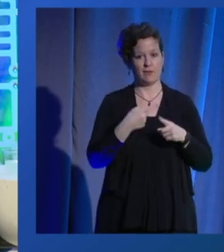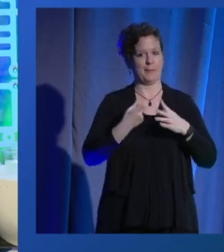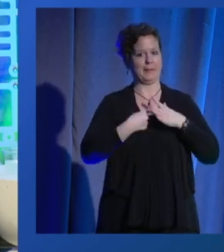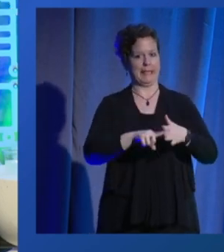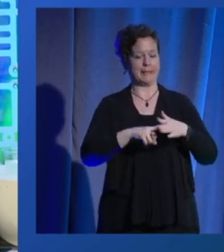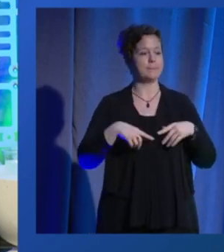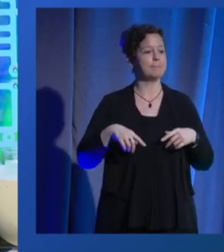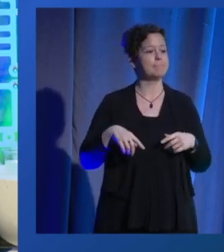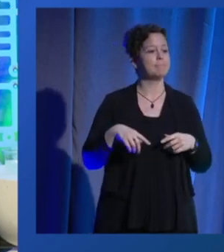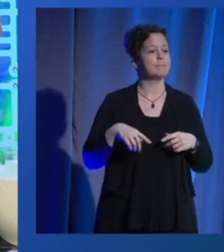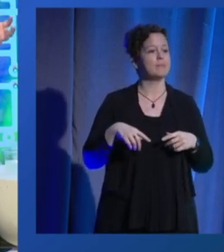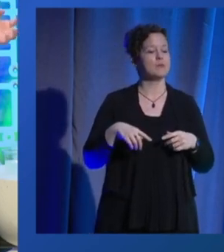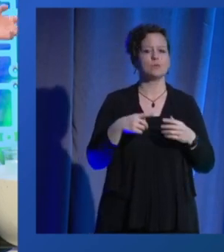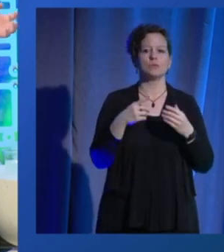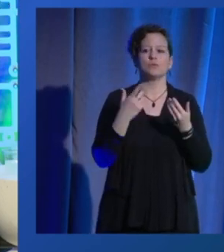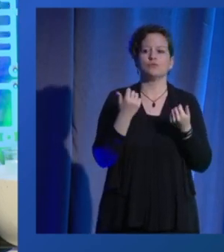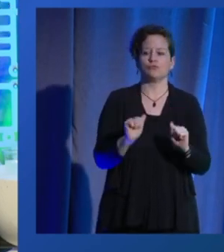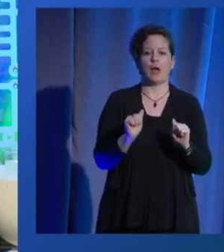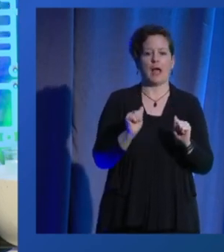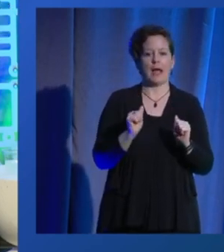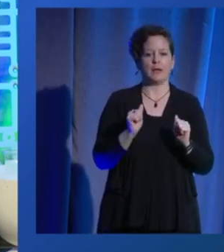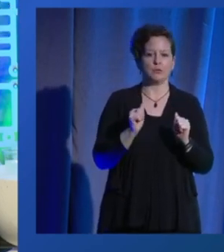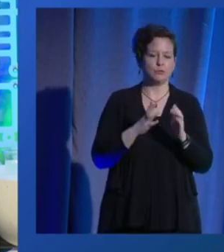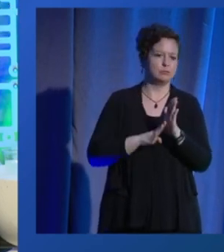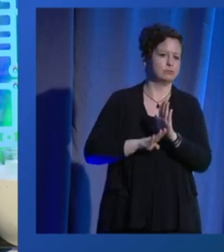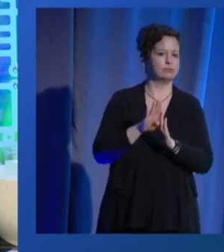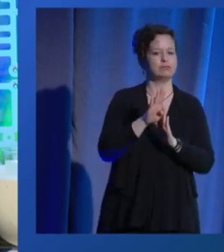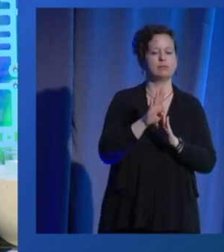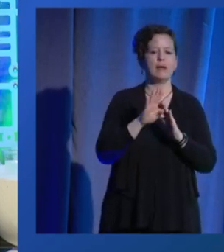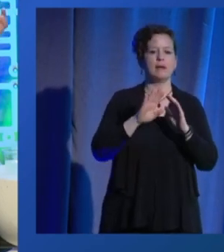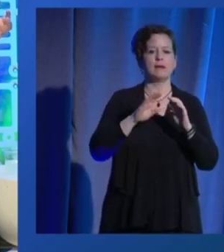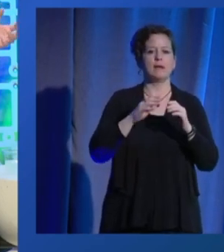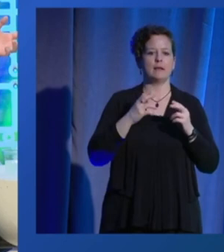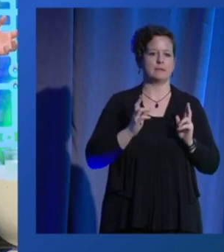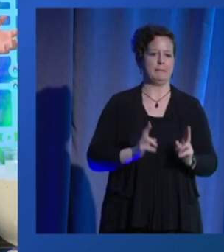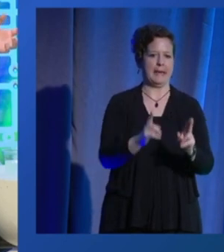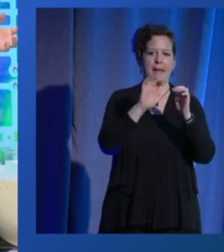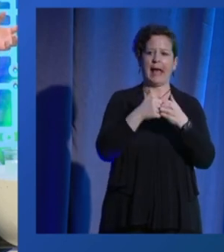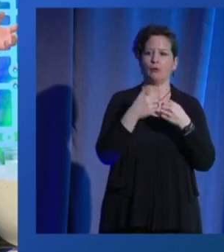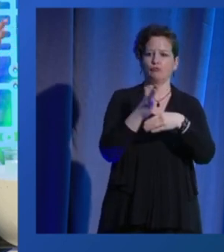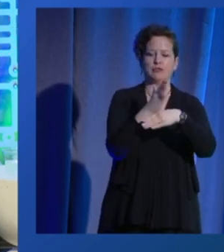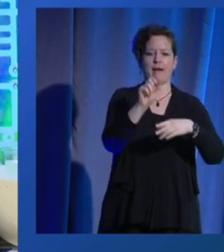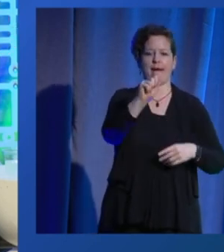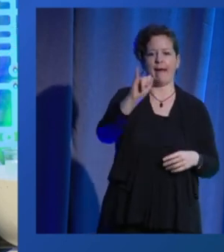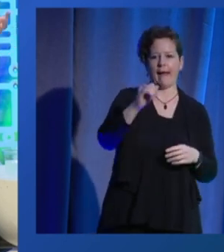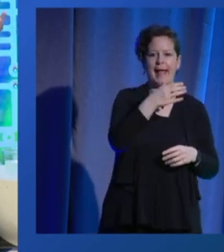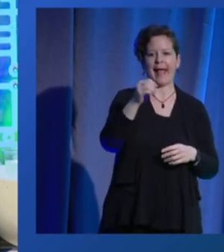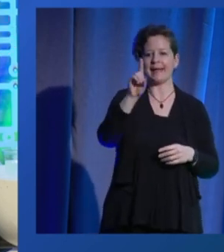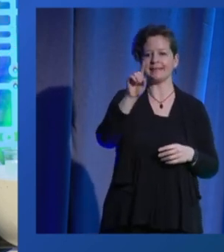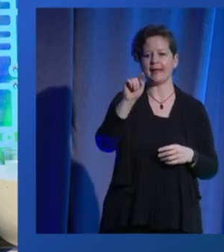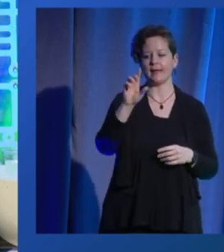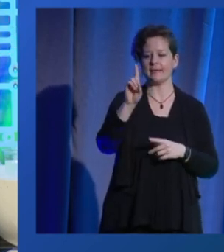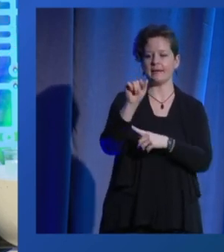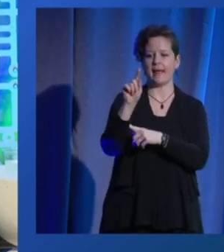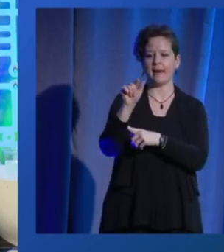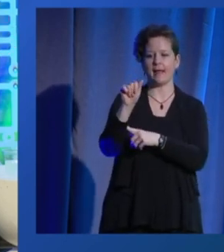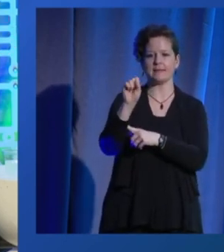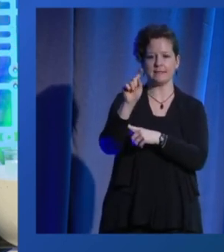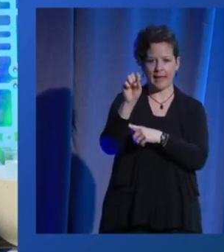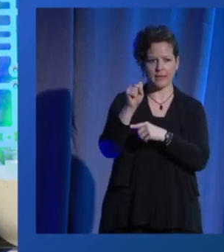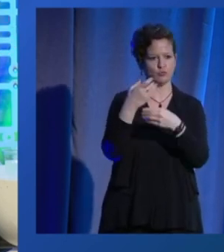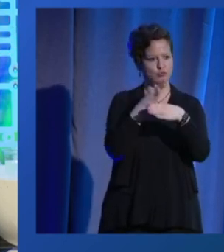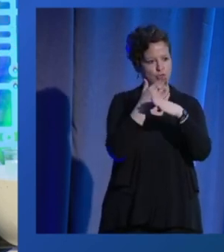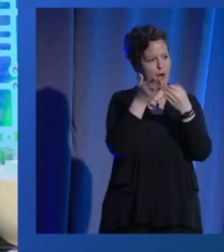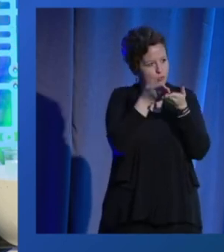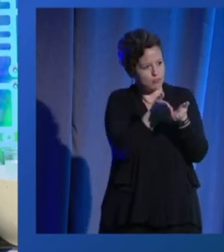was to be able to accelerate sharing our AI models and co-associated data sets rapidly across the entire